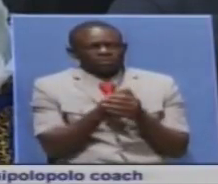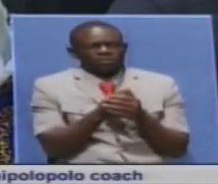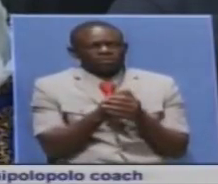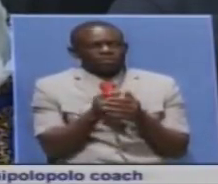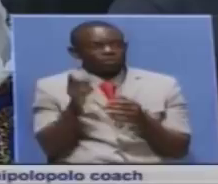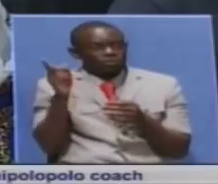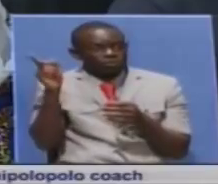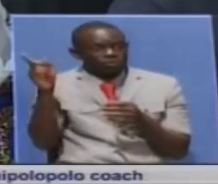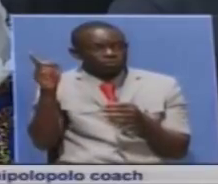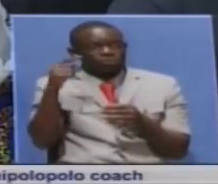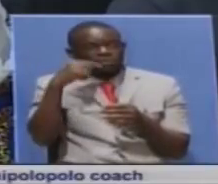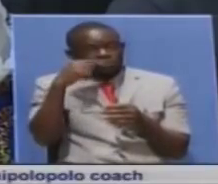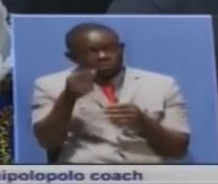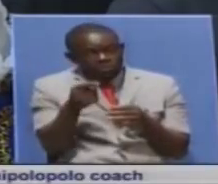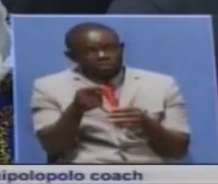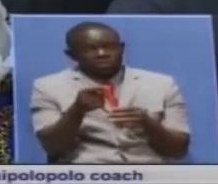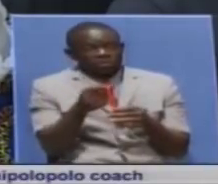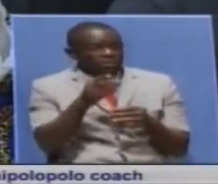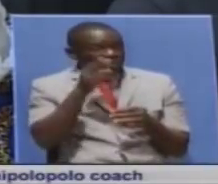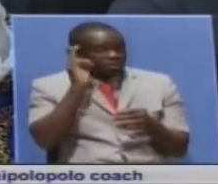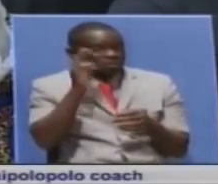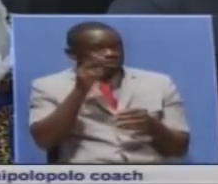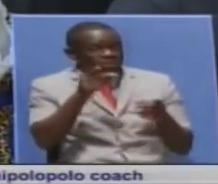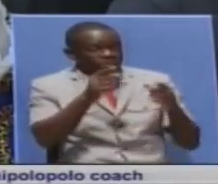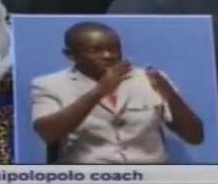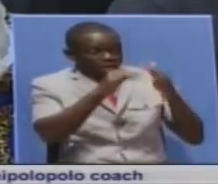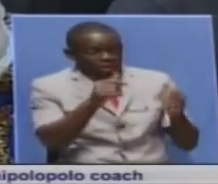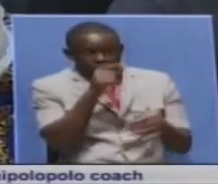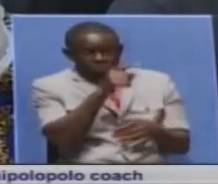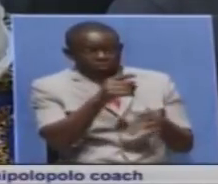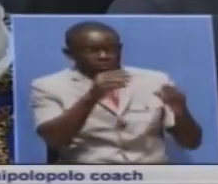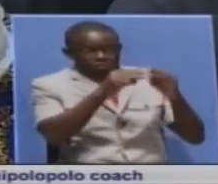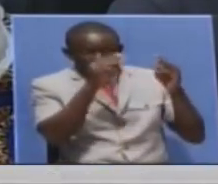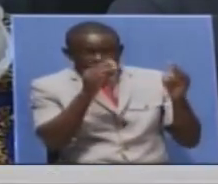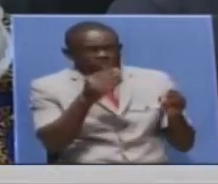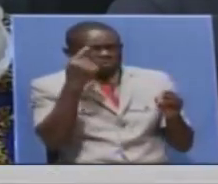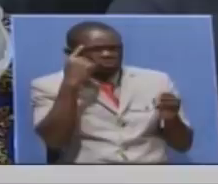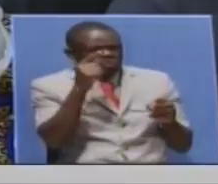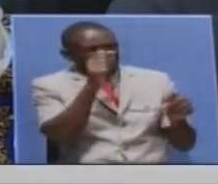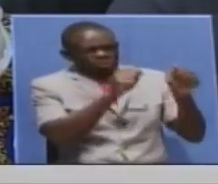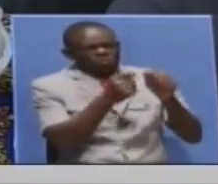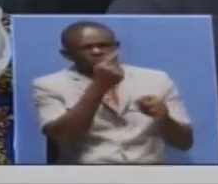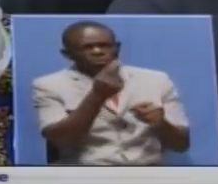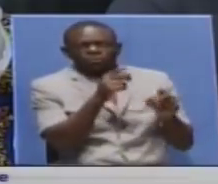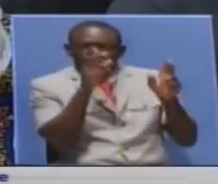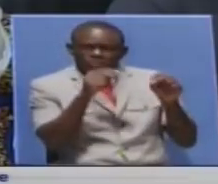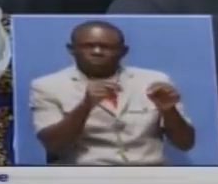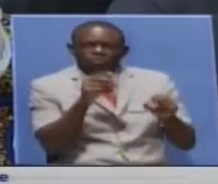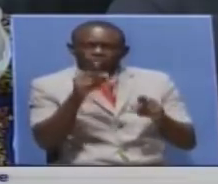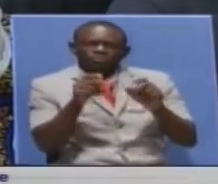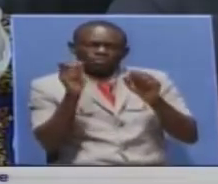come for the public not to view museums as tourist sites, but places where people can acquire knowledge and preserve information for